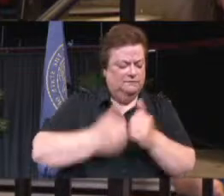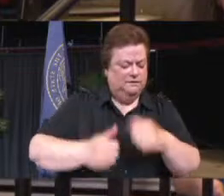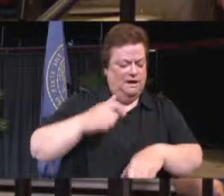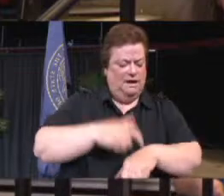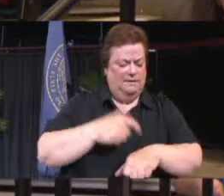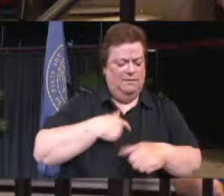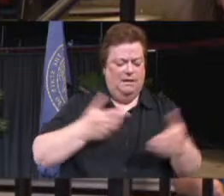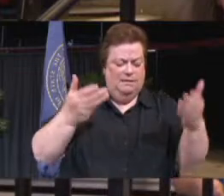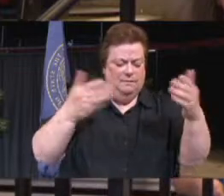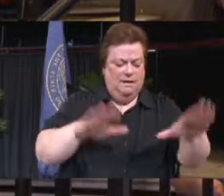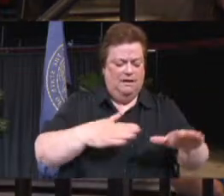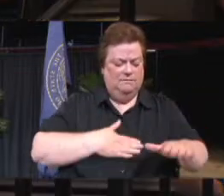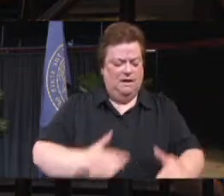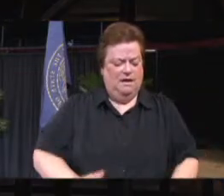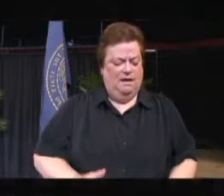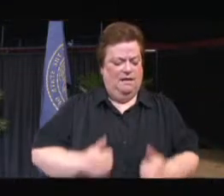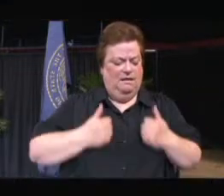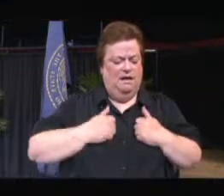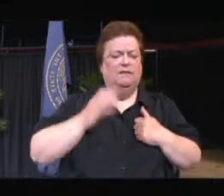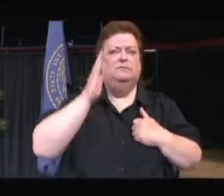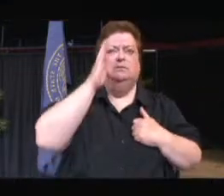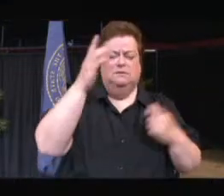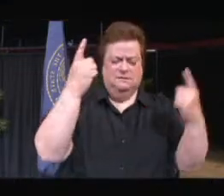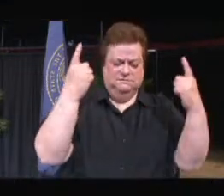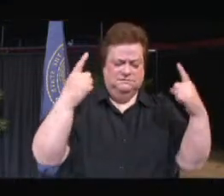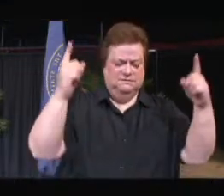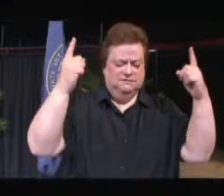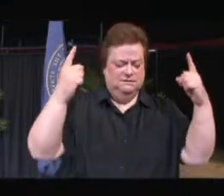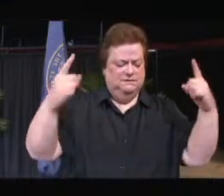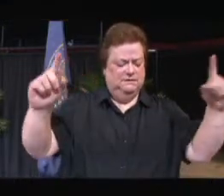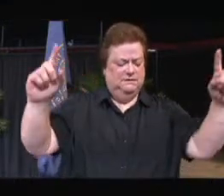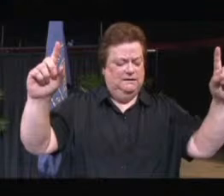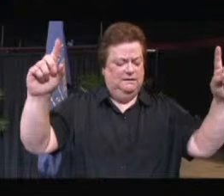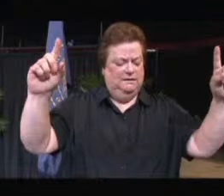every time I bet my life on.